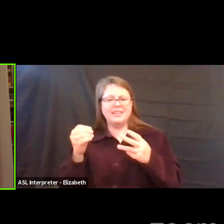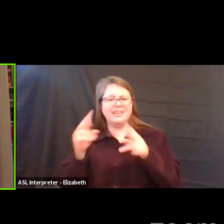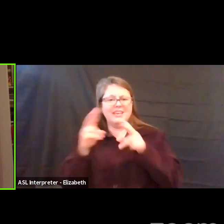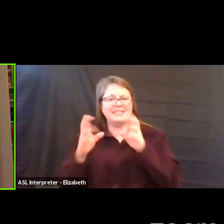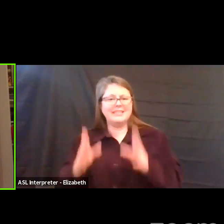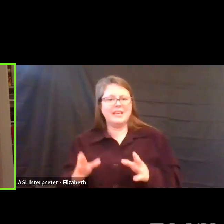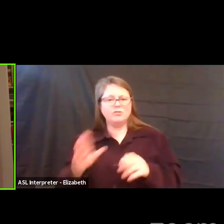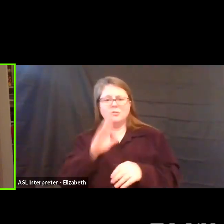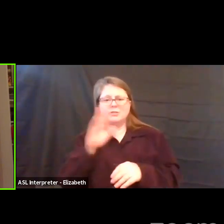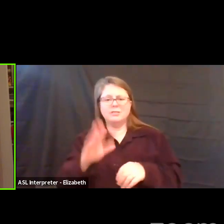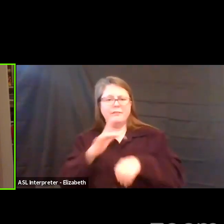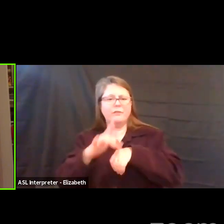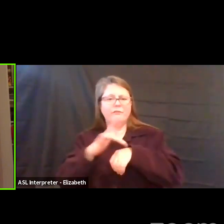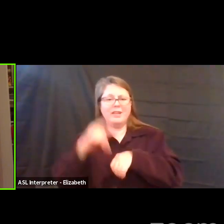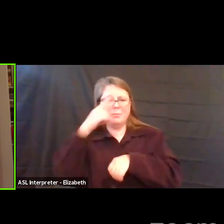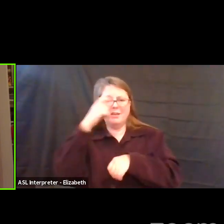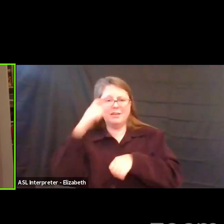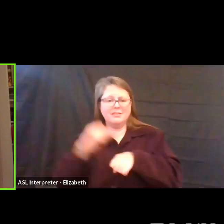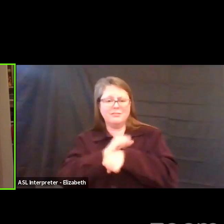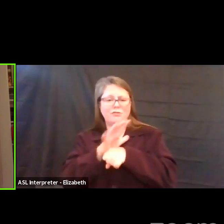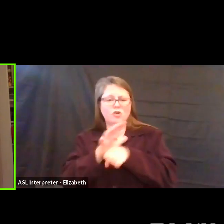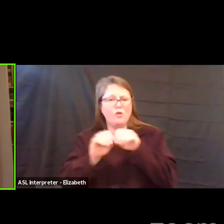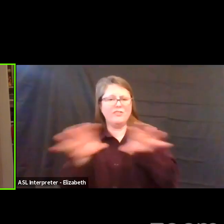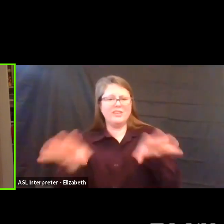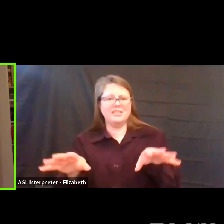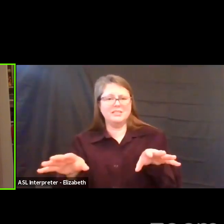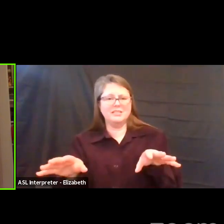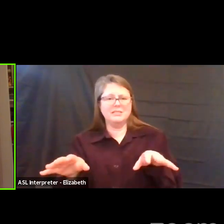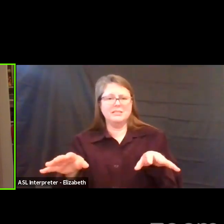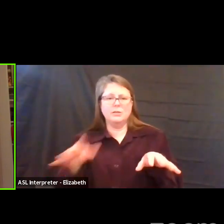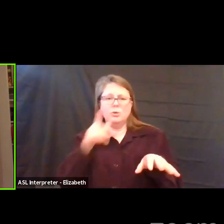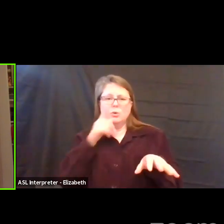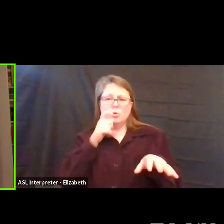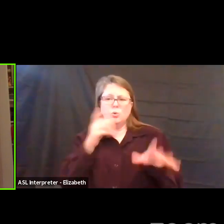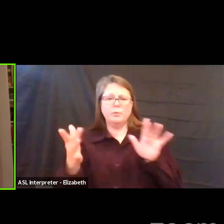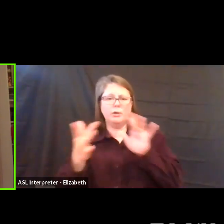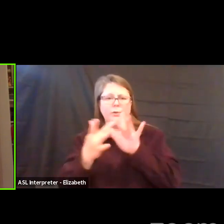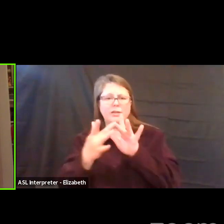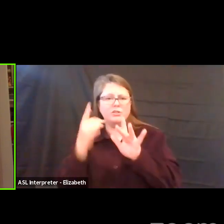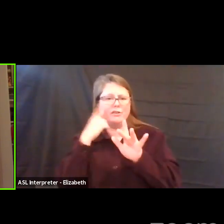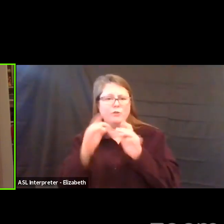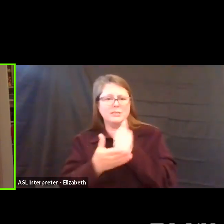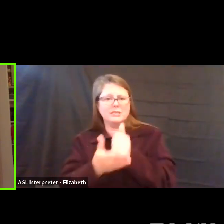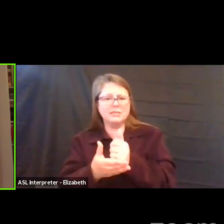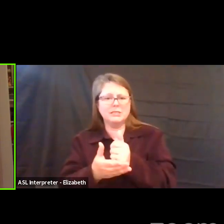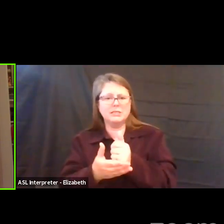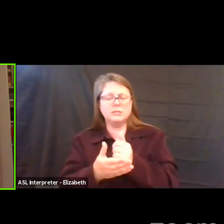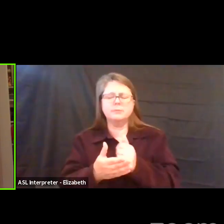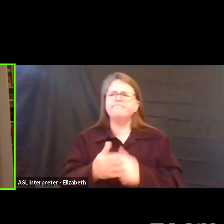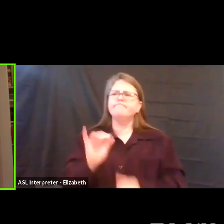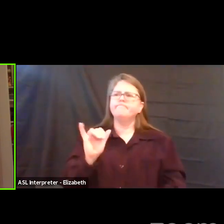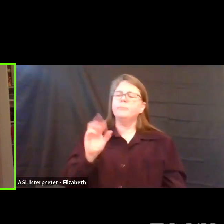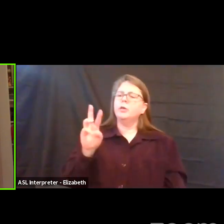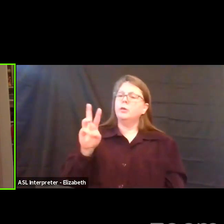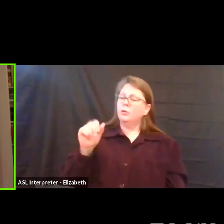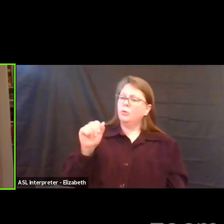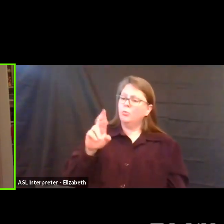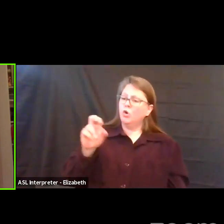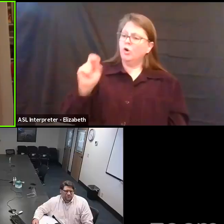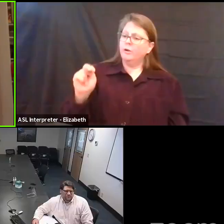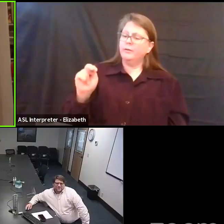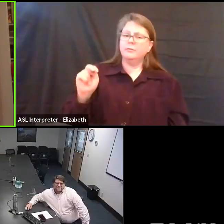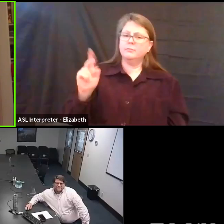assistance? Warren, do you have any ideas about that? Do you do anything with that form?